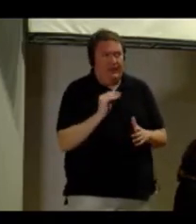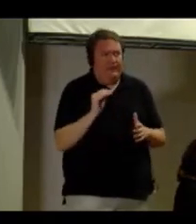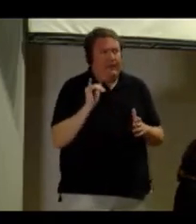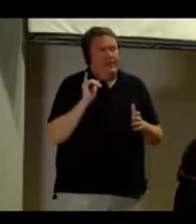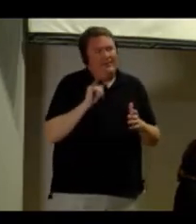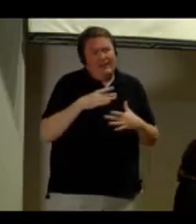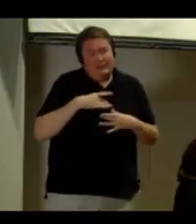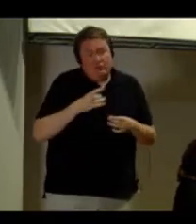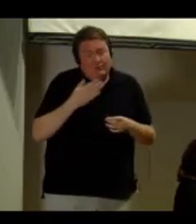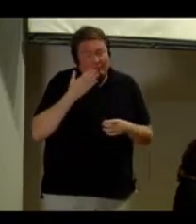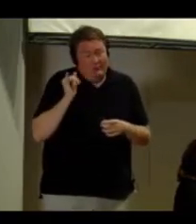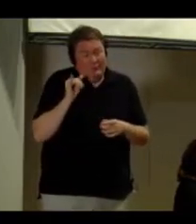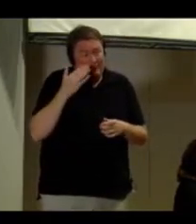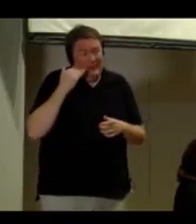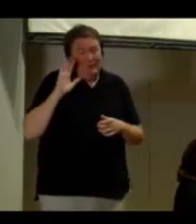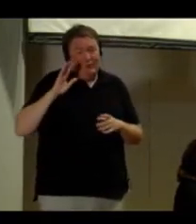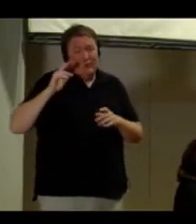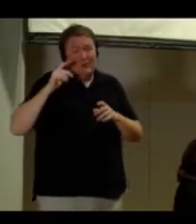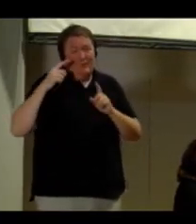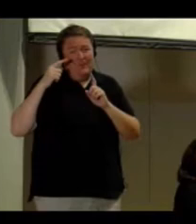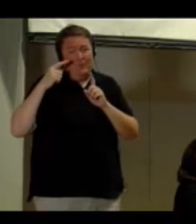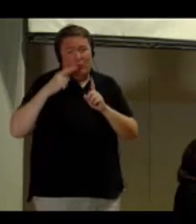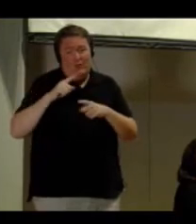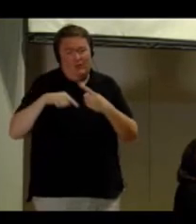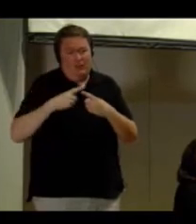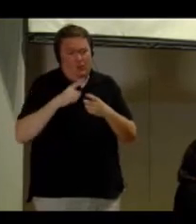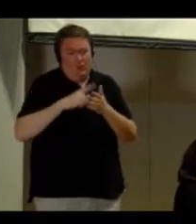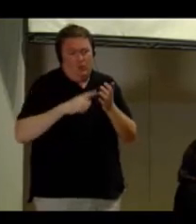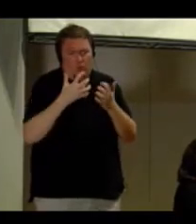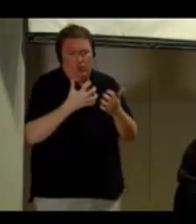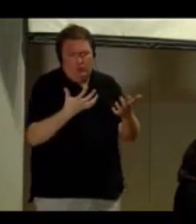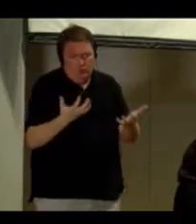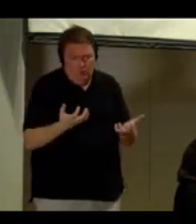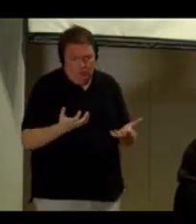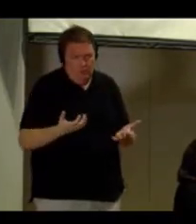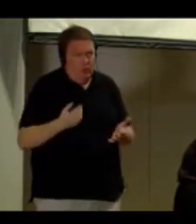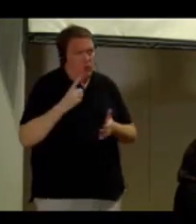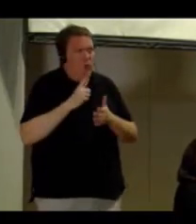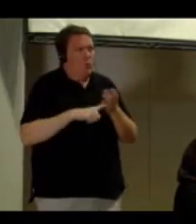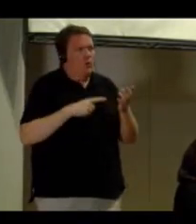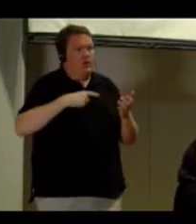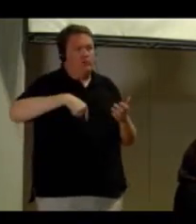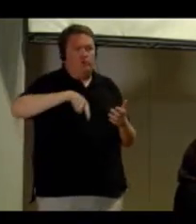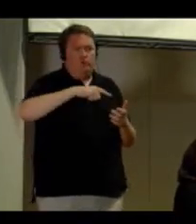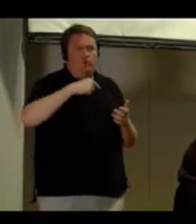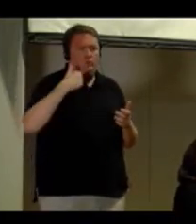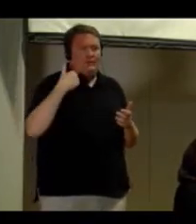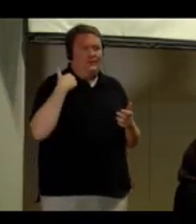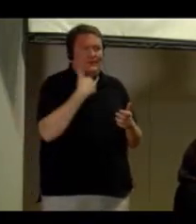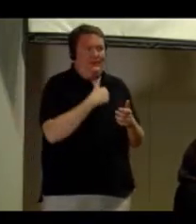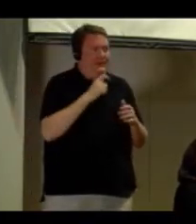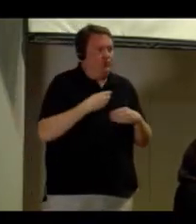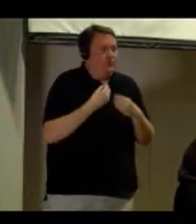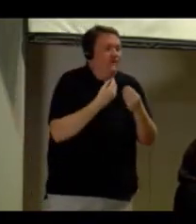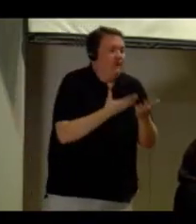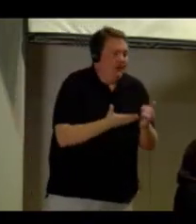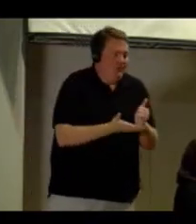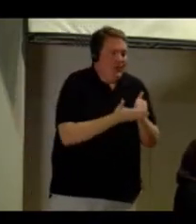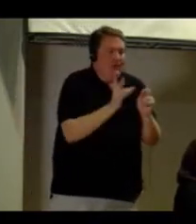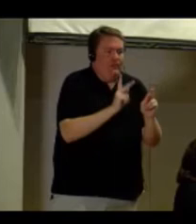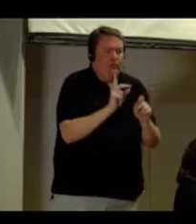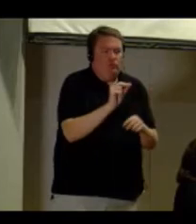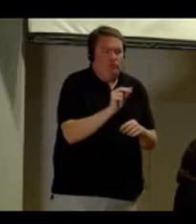that speaks to your point about what do audiences want? What do the institutions need to provide to help people do whatever they want to